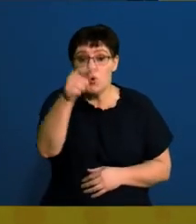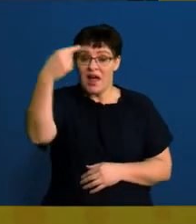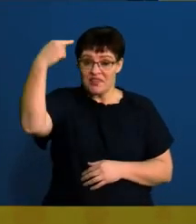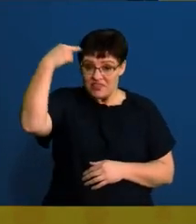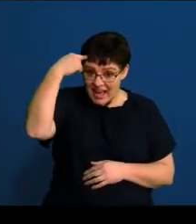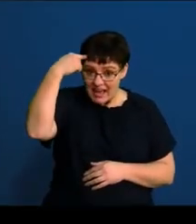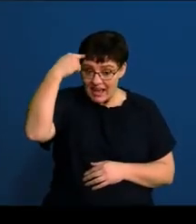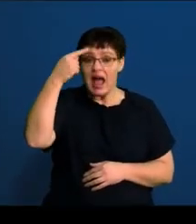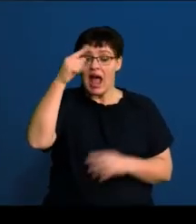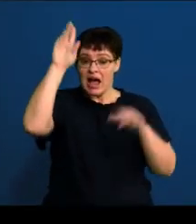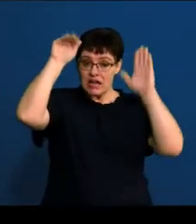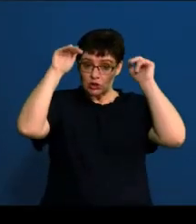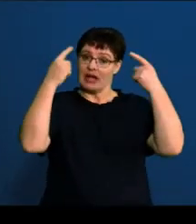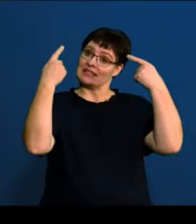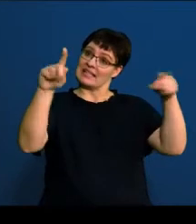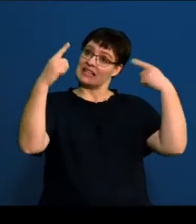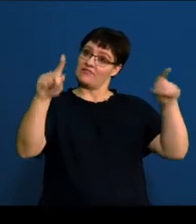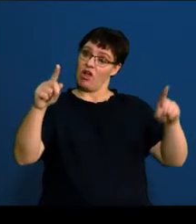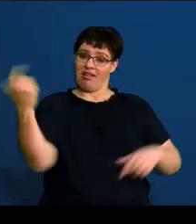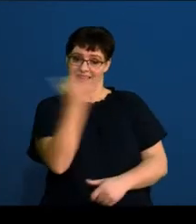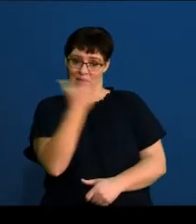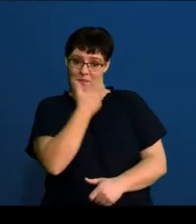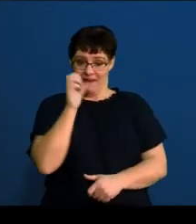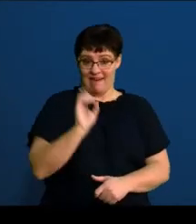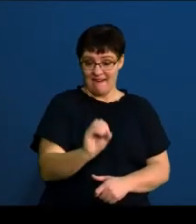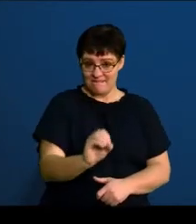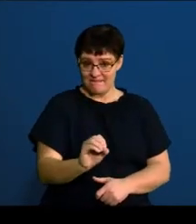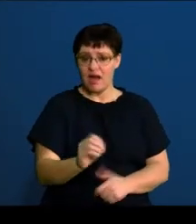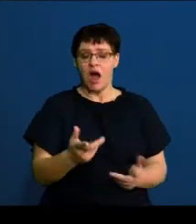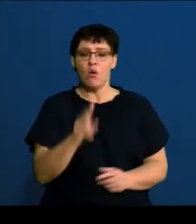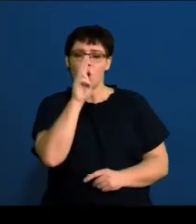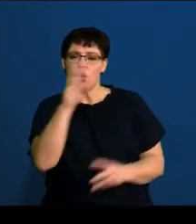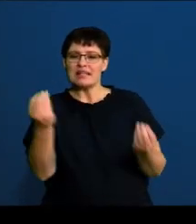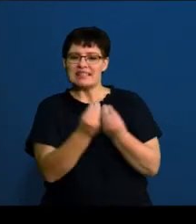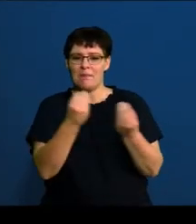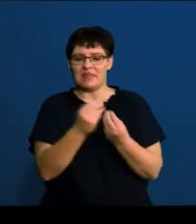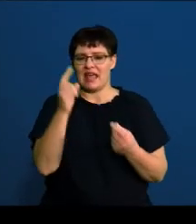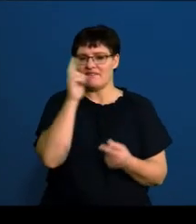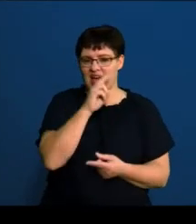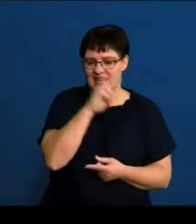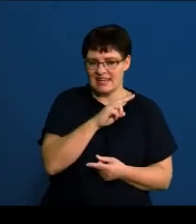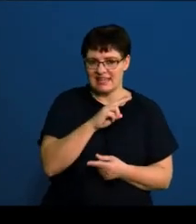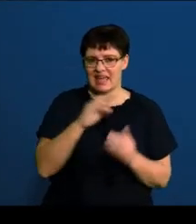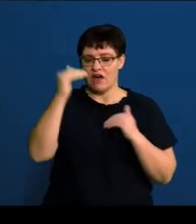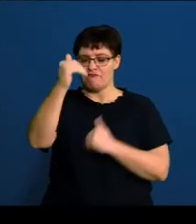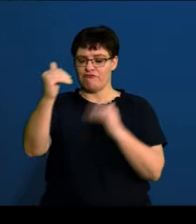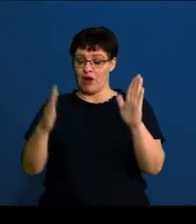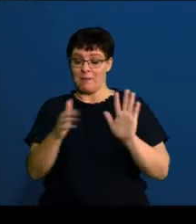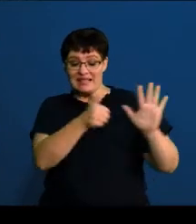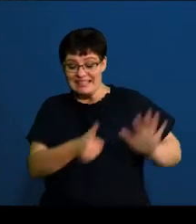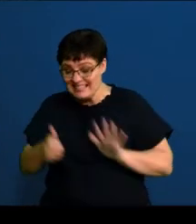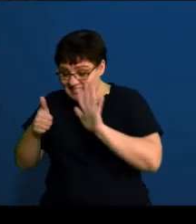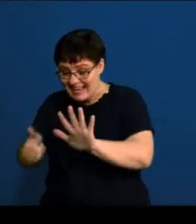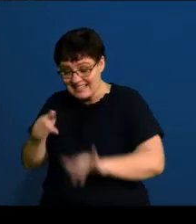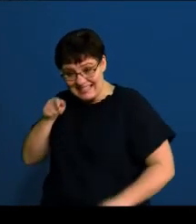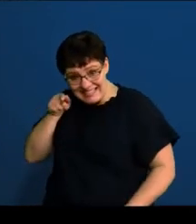cartoonist succeeds in creating humor? So we are looking at something that's funny in frame 6, and it's referring us specifically to